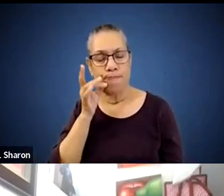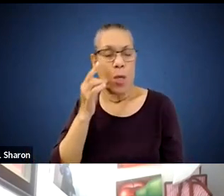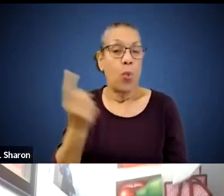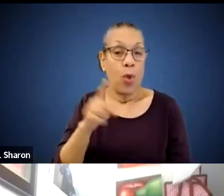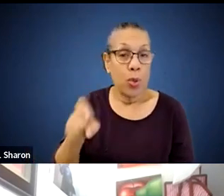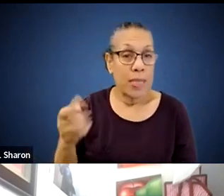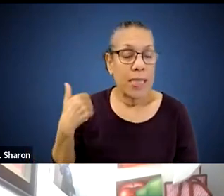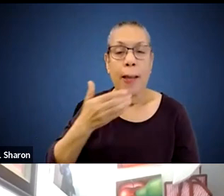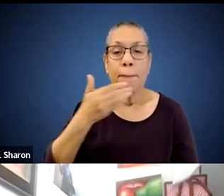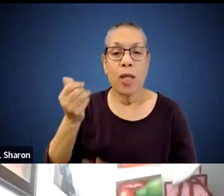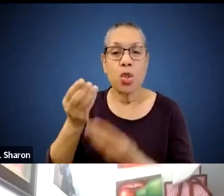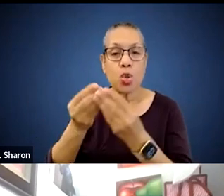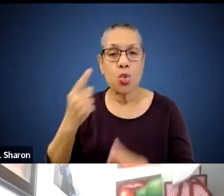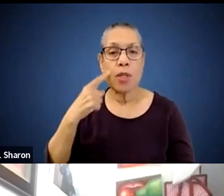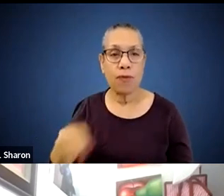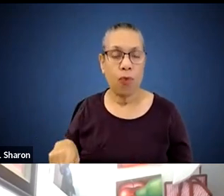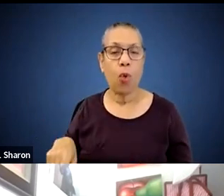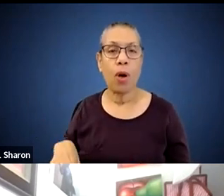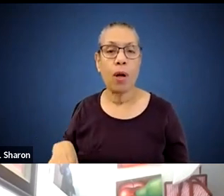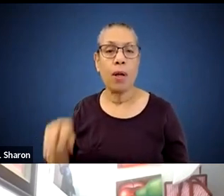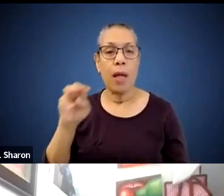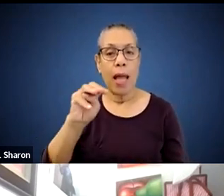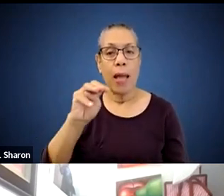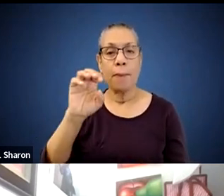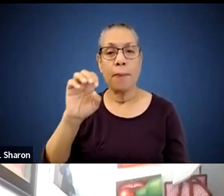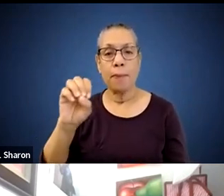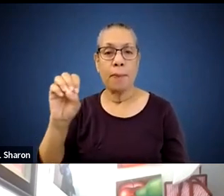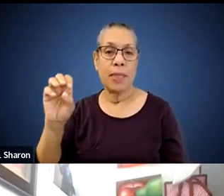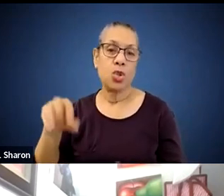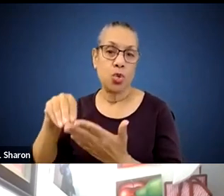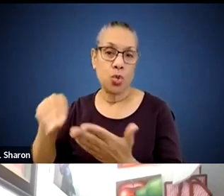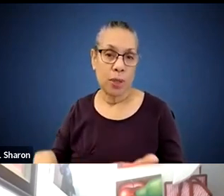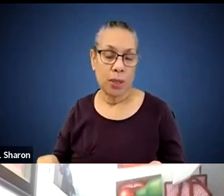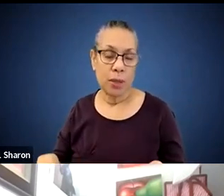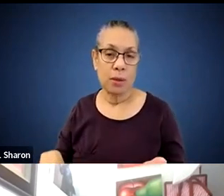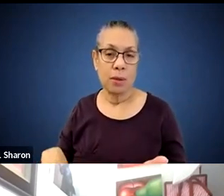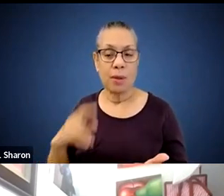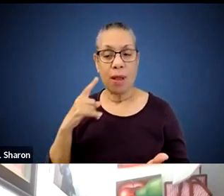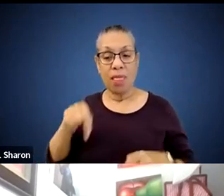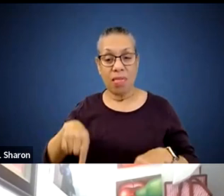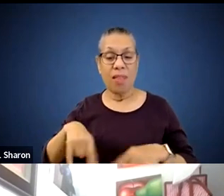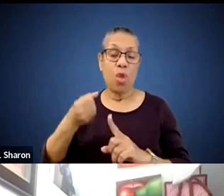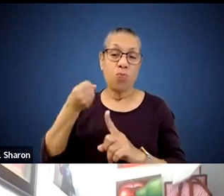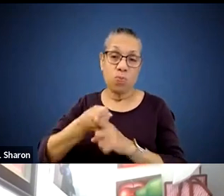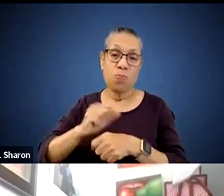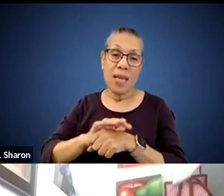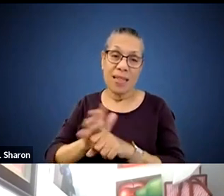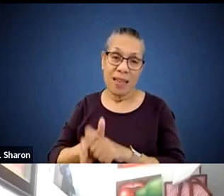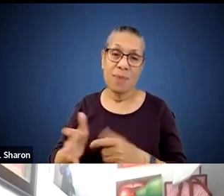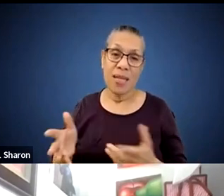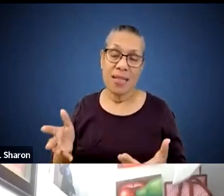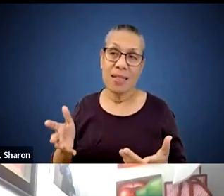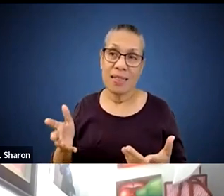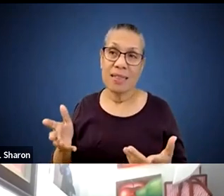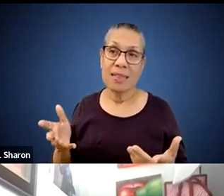better solutions for for a number of reasons I think the pandemic in particular um you know really really